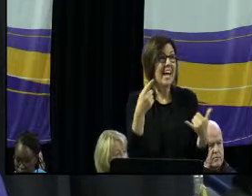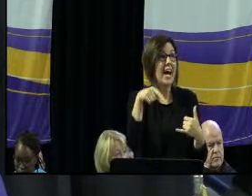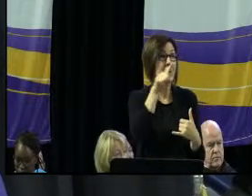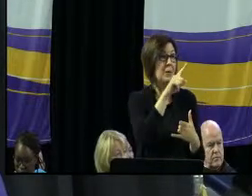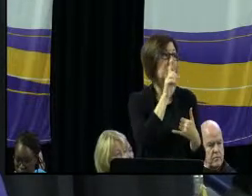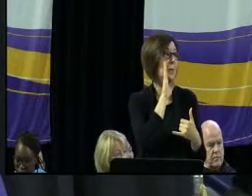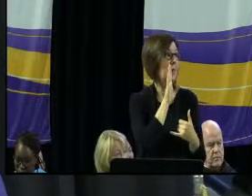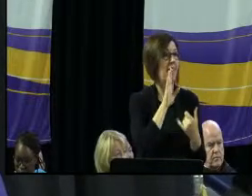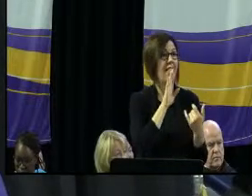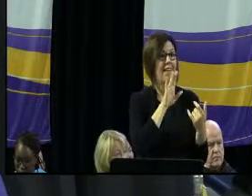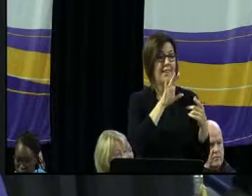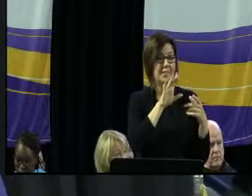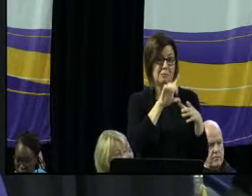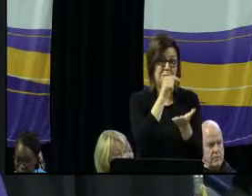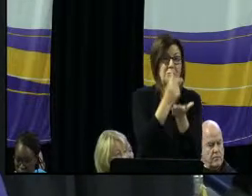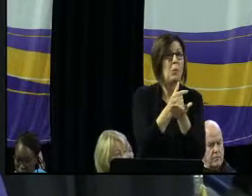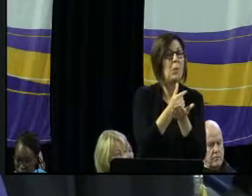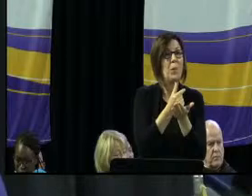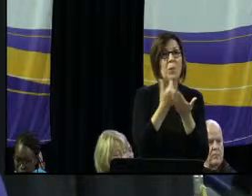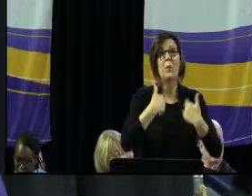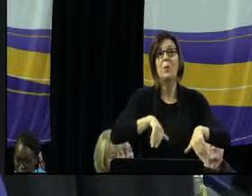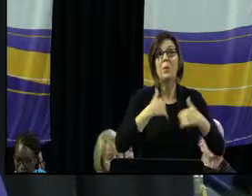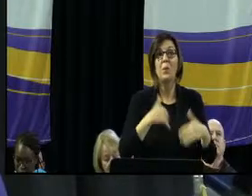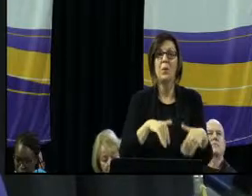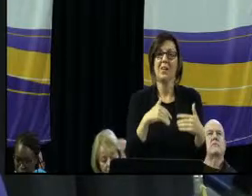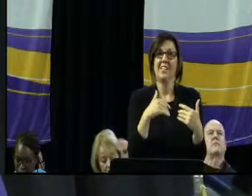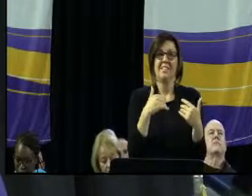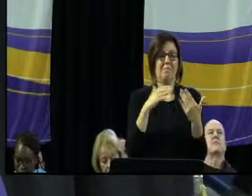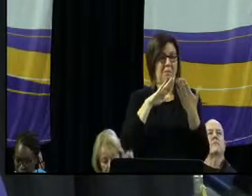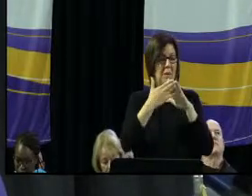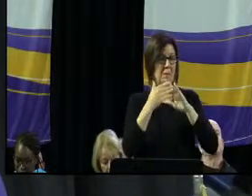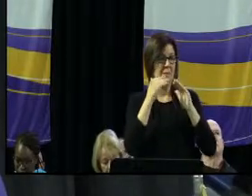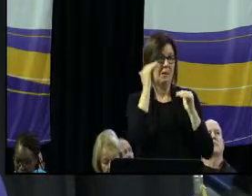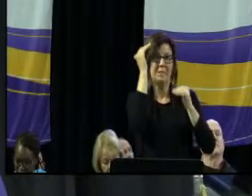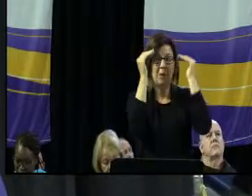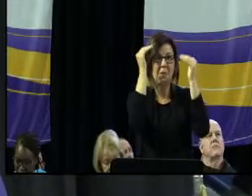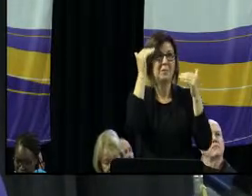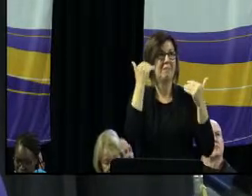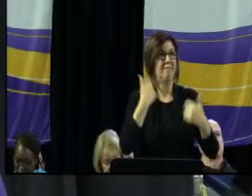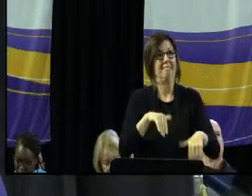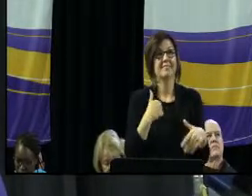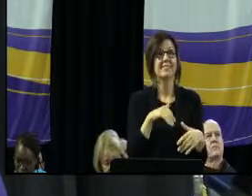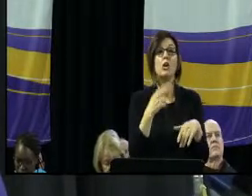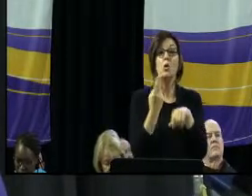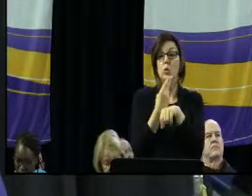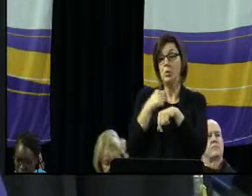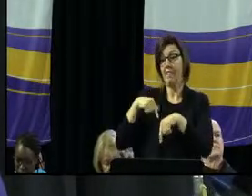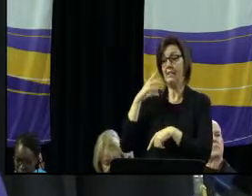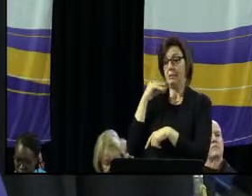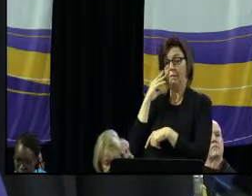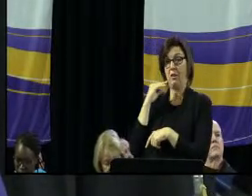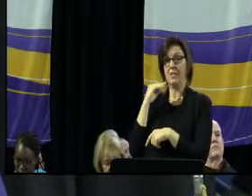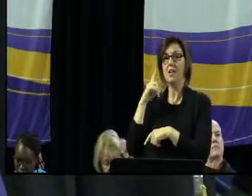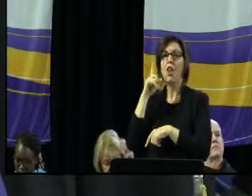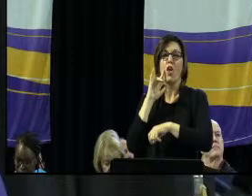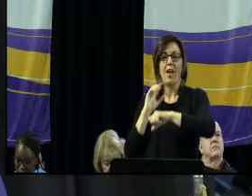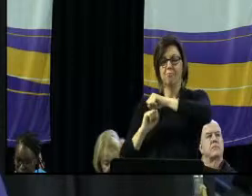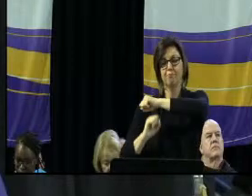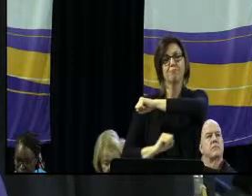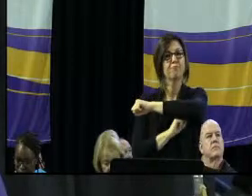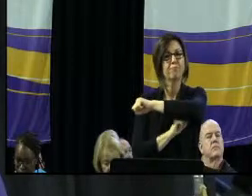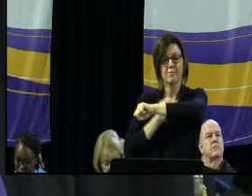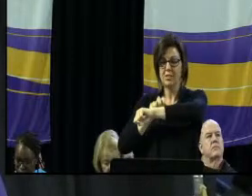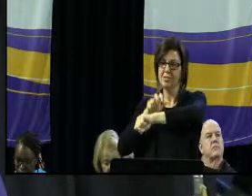into adulthood. Use your high school experience as grounds to build yourself up upon, not as a measurement of what you were.